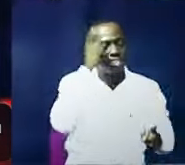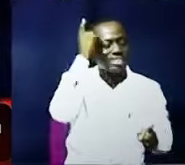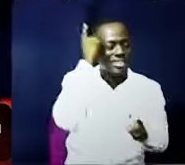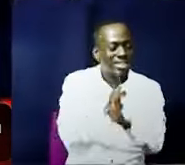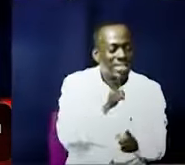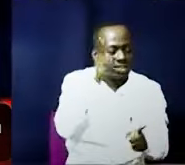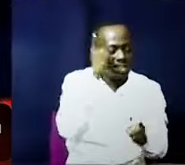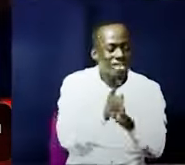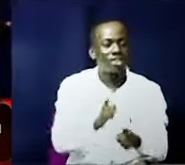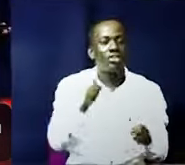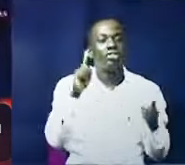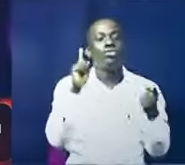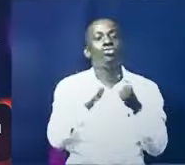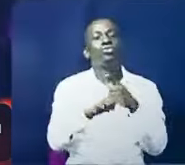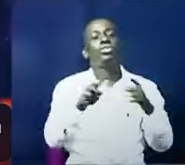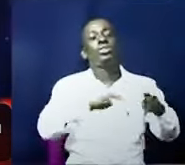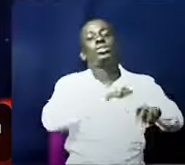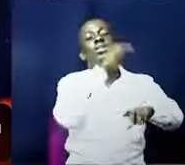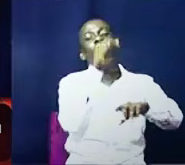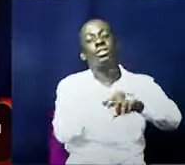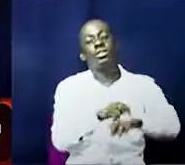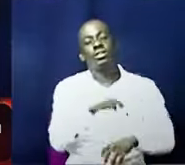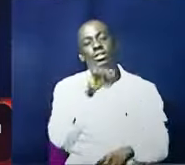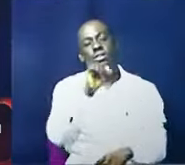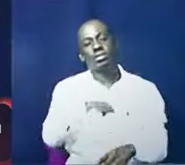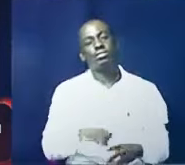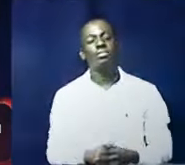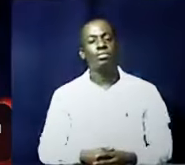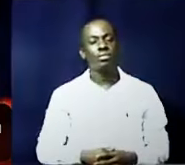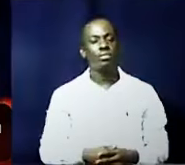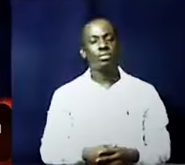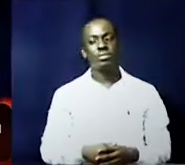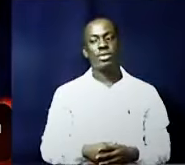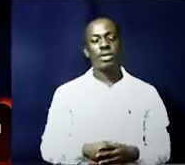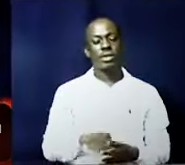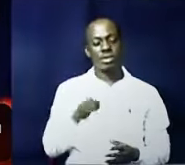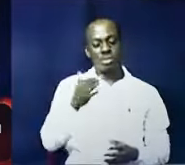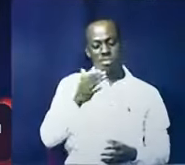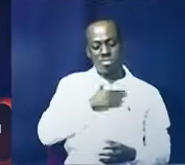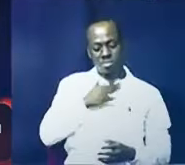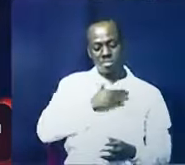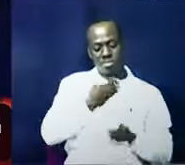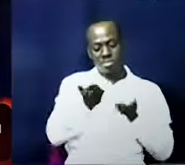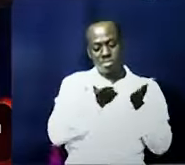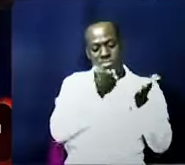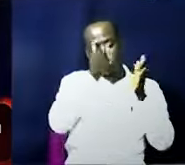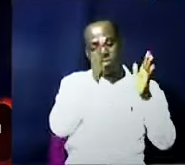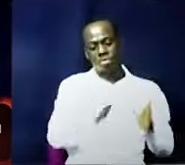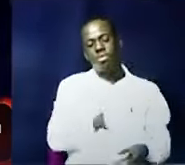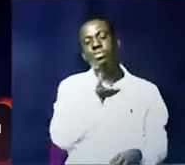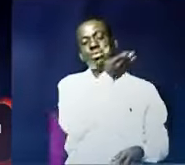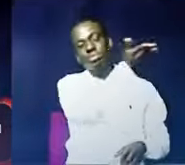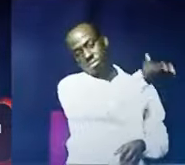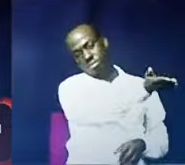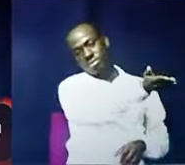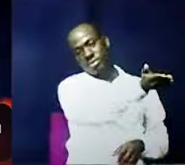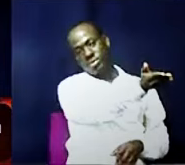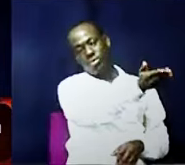But let's take the one again. Here is my servant whom I